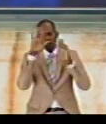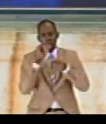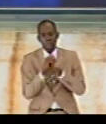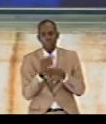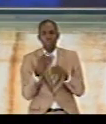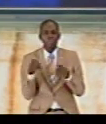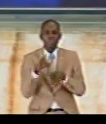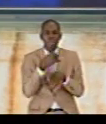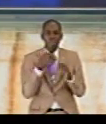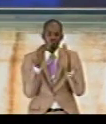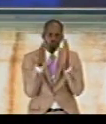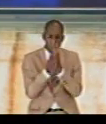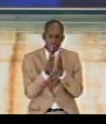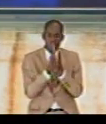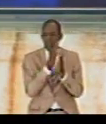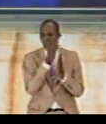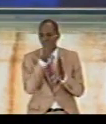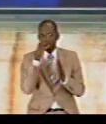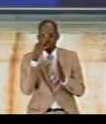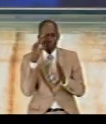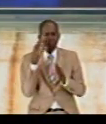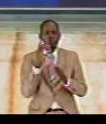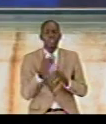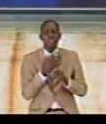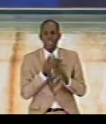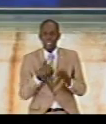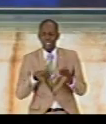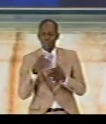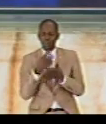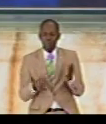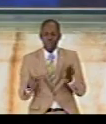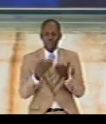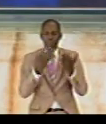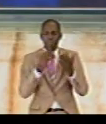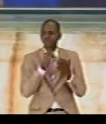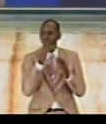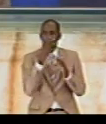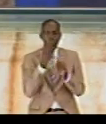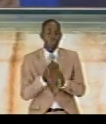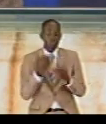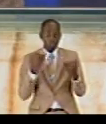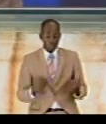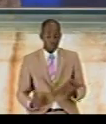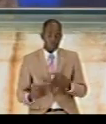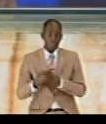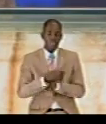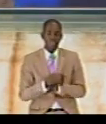had others pray for them, and yet what they were looking for, they didn't get.